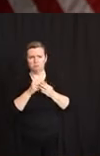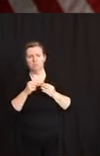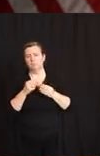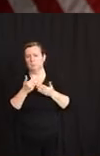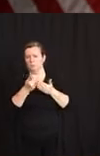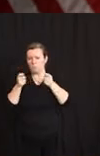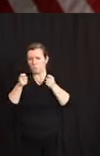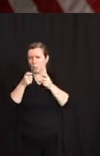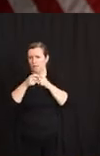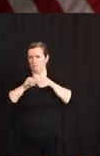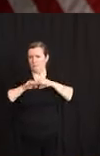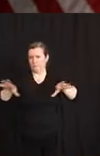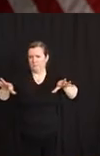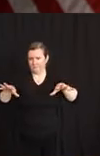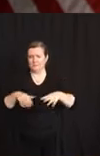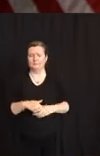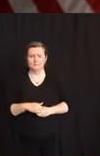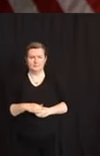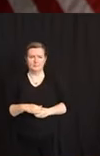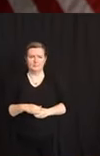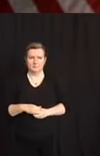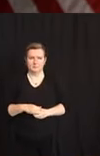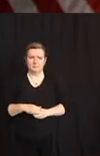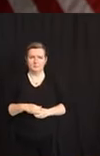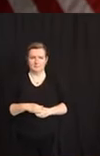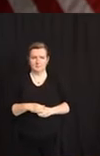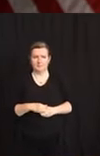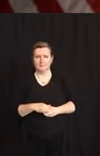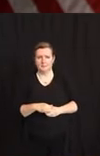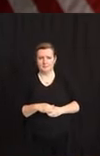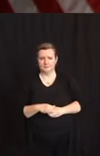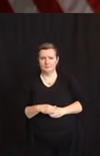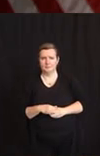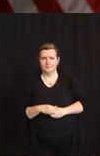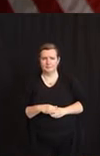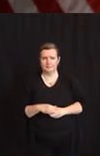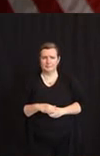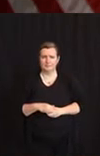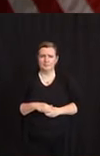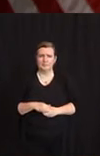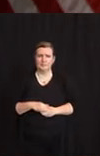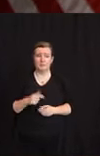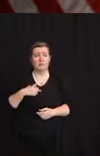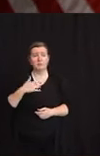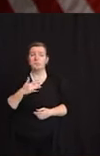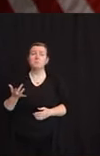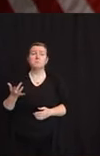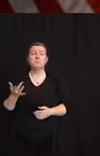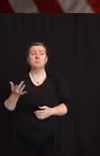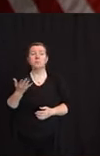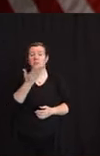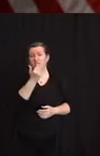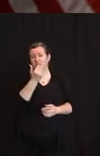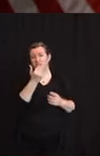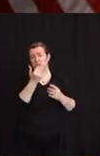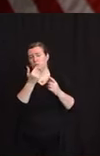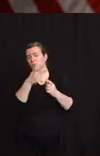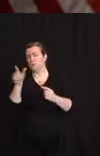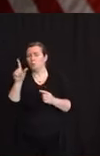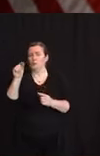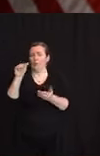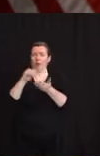and as if you hadn't noticed, I'm not. But I only say 15 or 20,000 or more. I said double or more